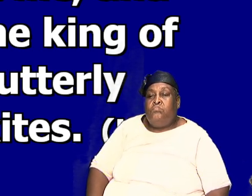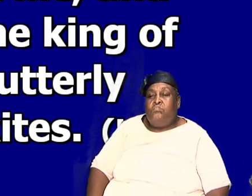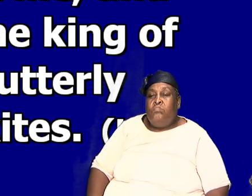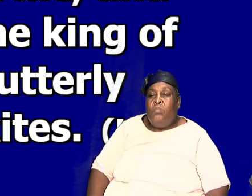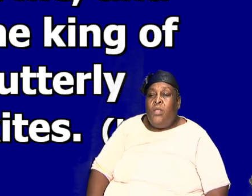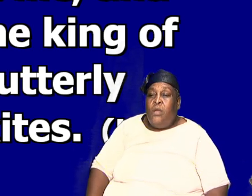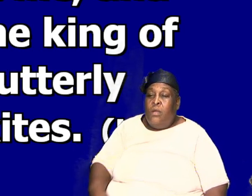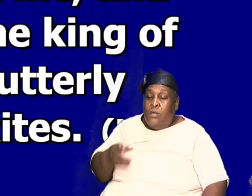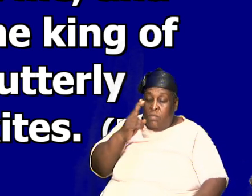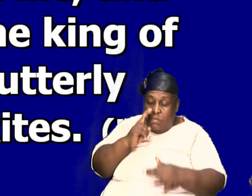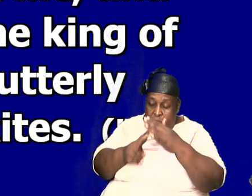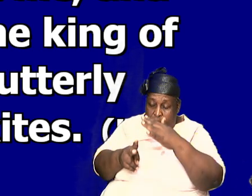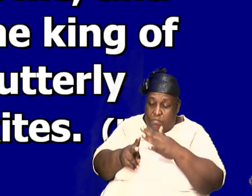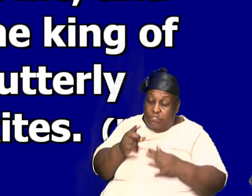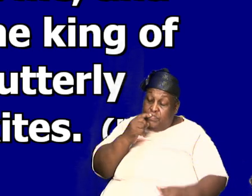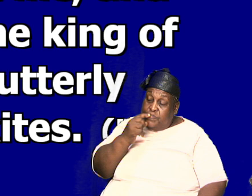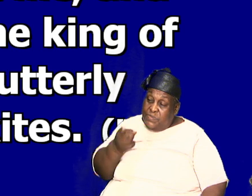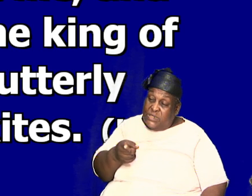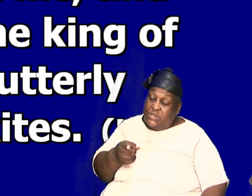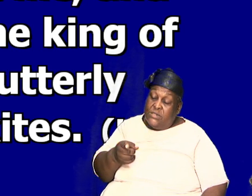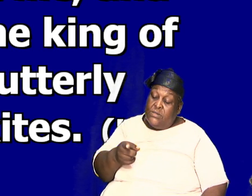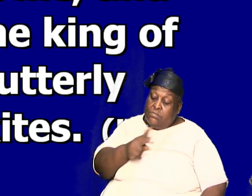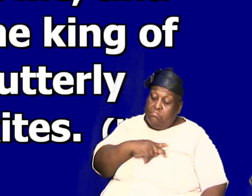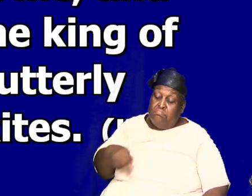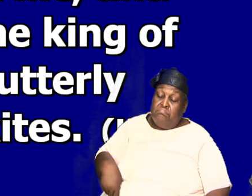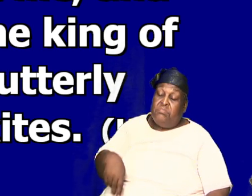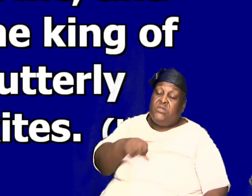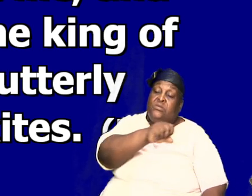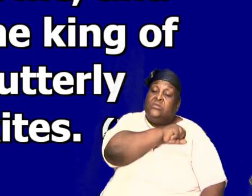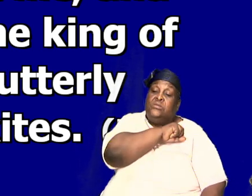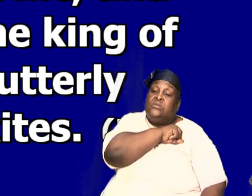The prophet now is saying to him,